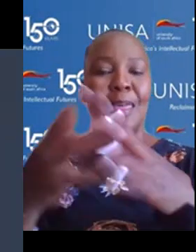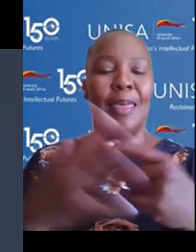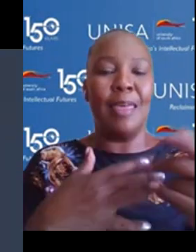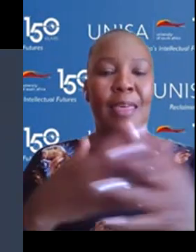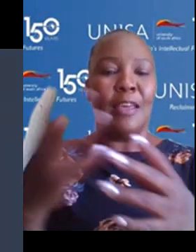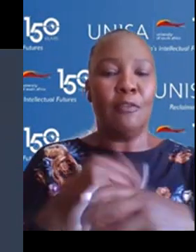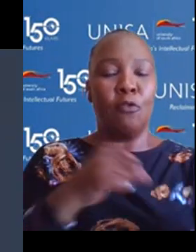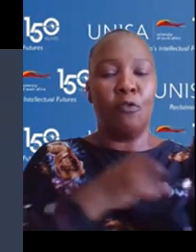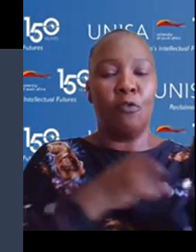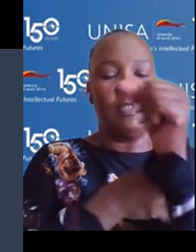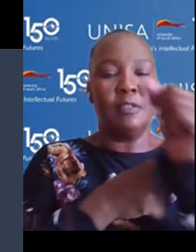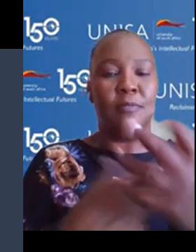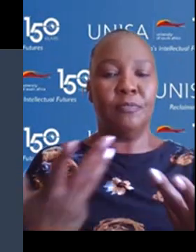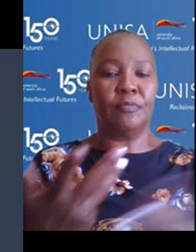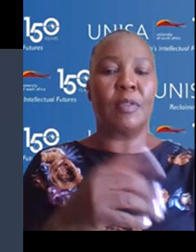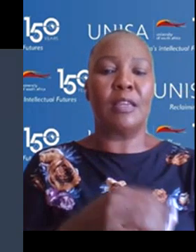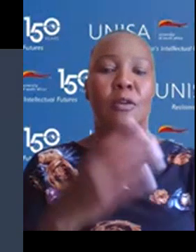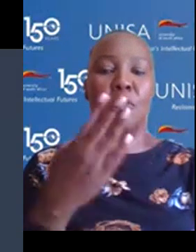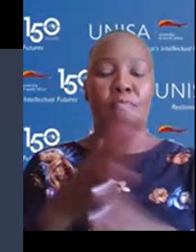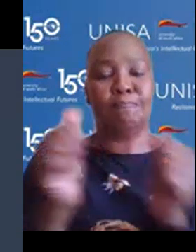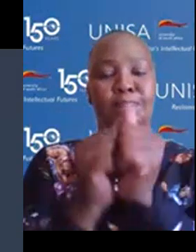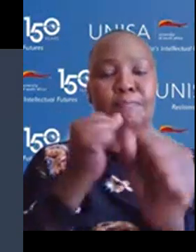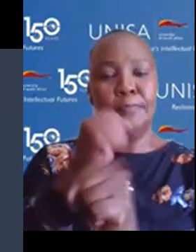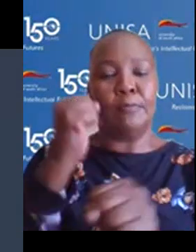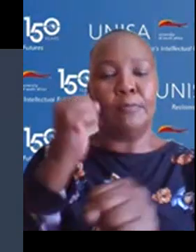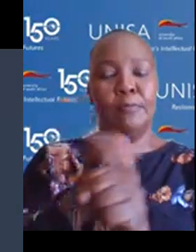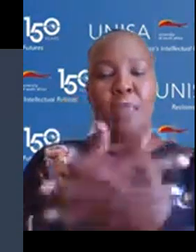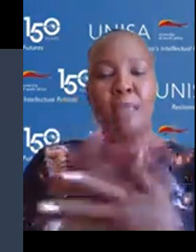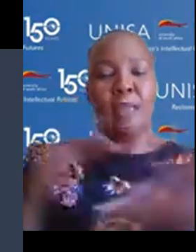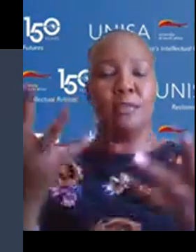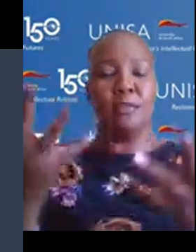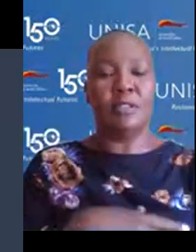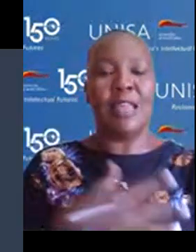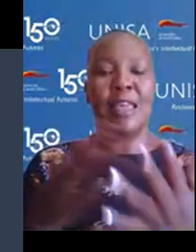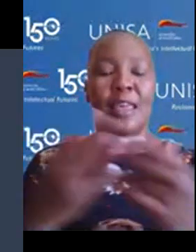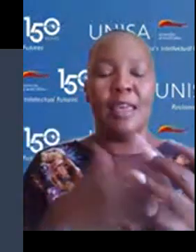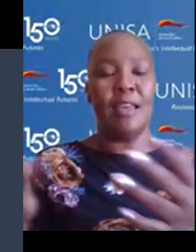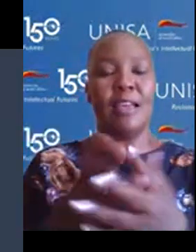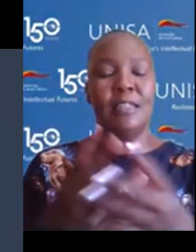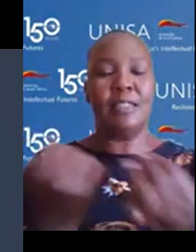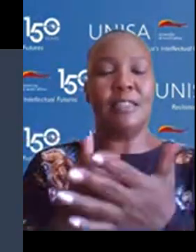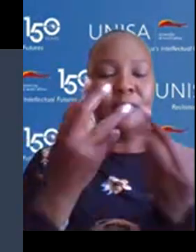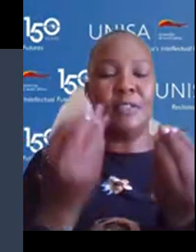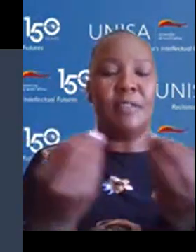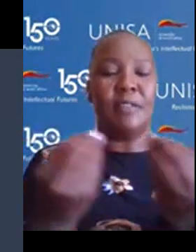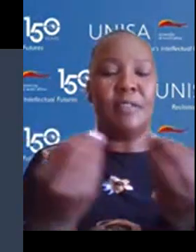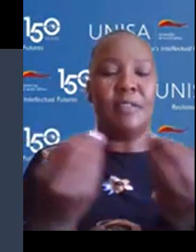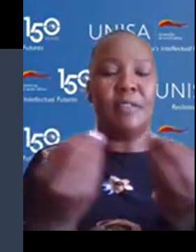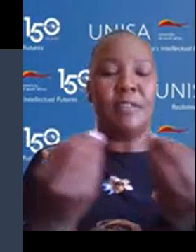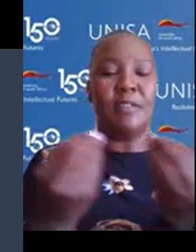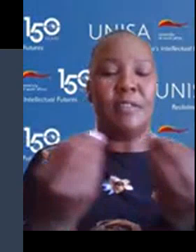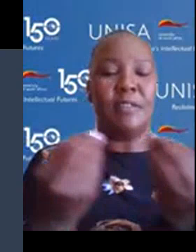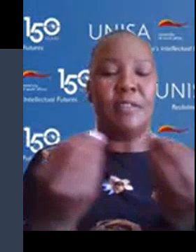web. Work and collaborate from anywhere and on any device with Microsoft